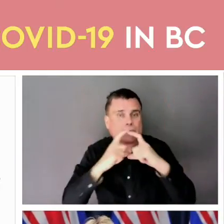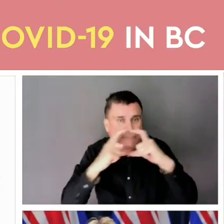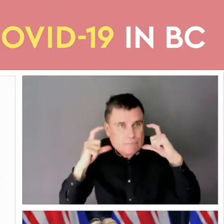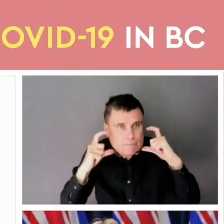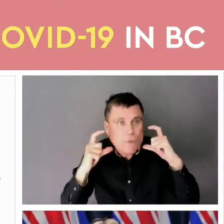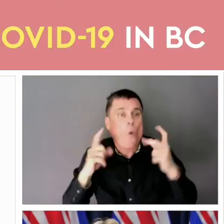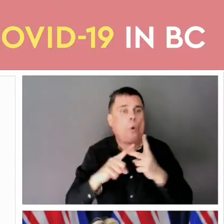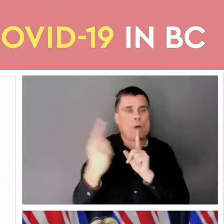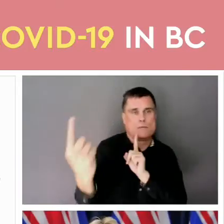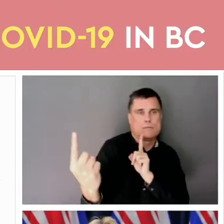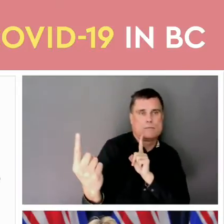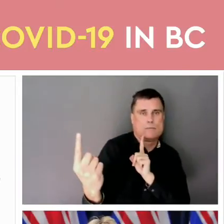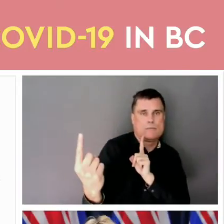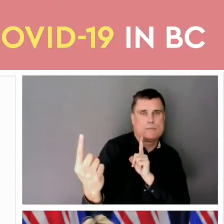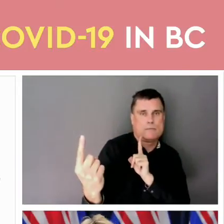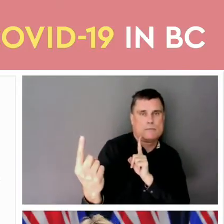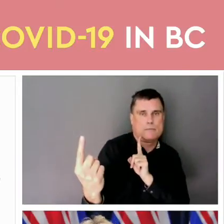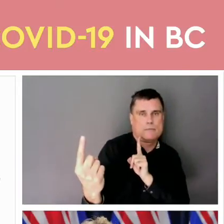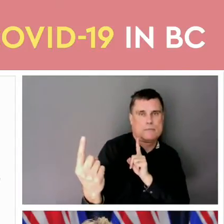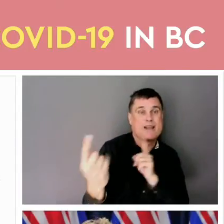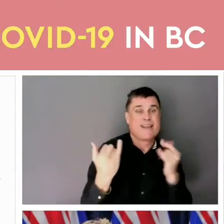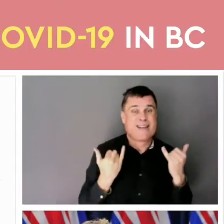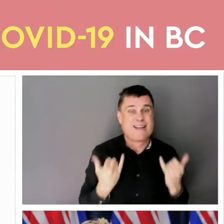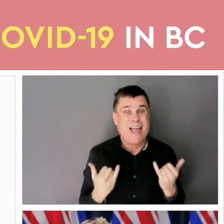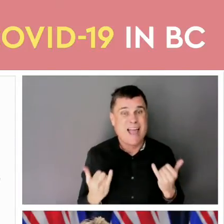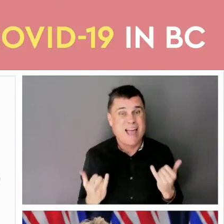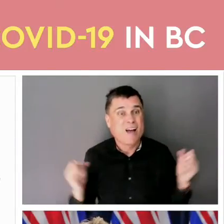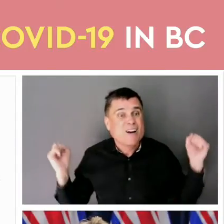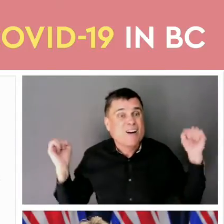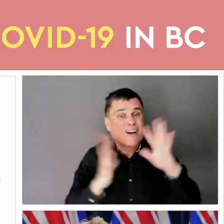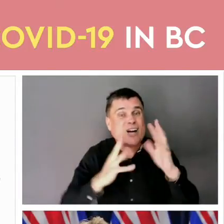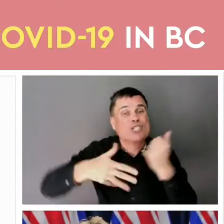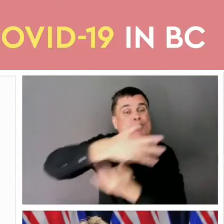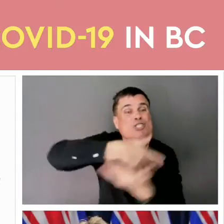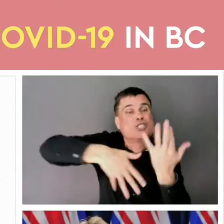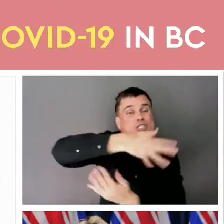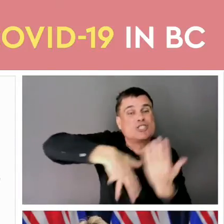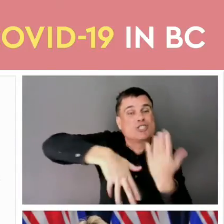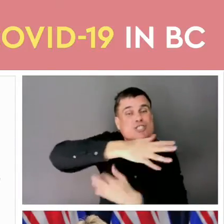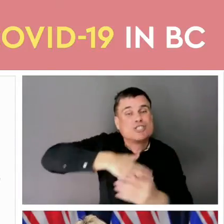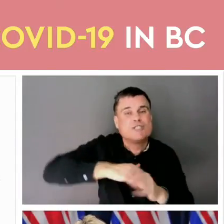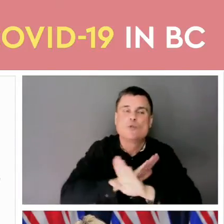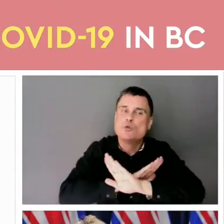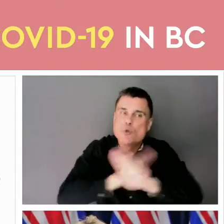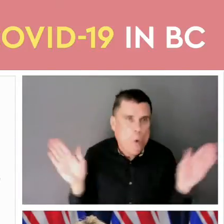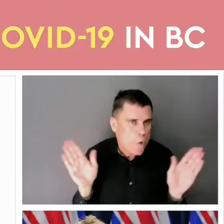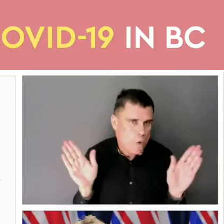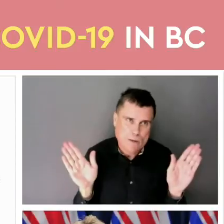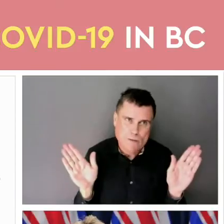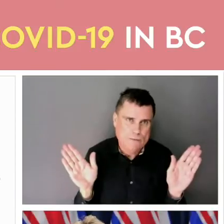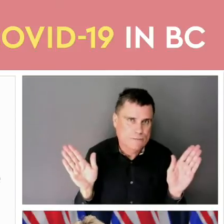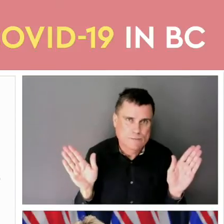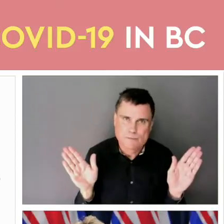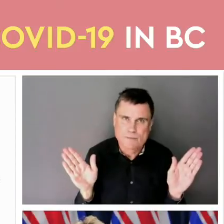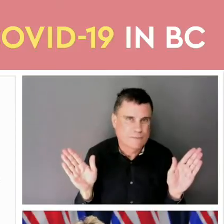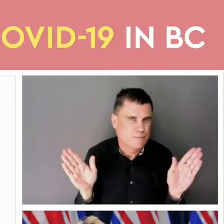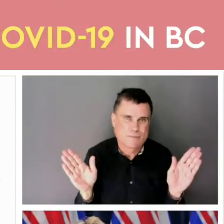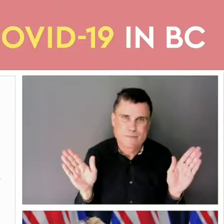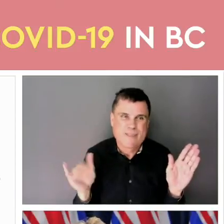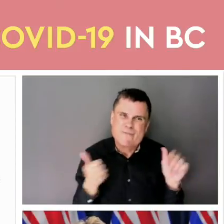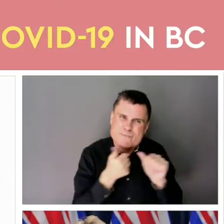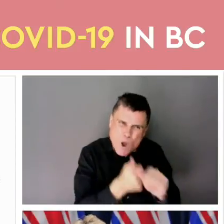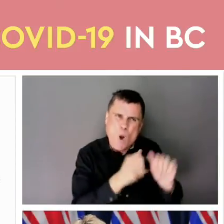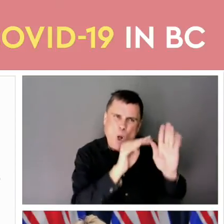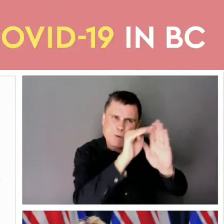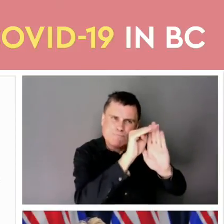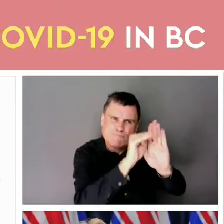importance of not having social gatherings, of following the restrictions that we have in place so that we can bring our numbers down in